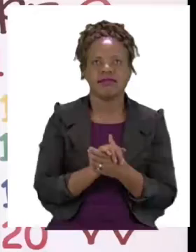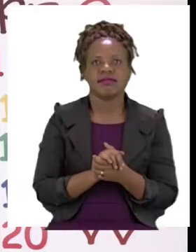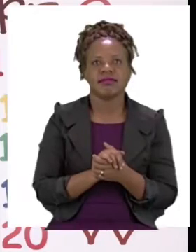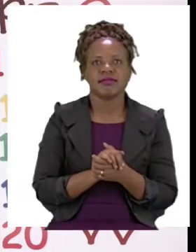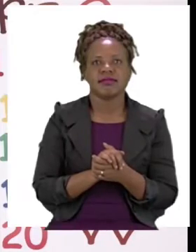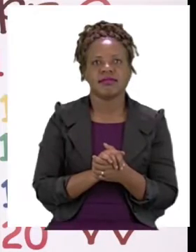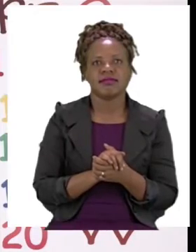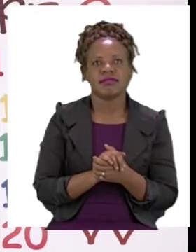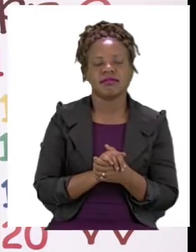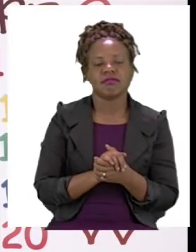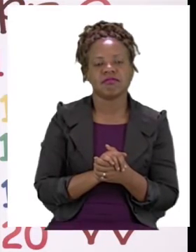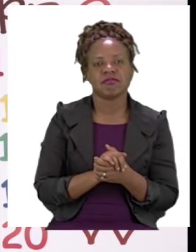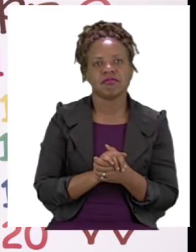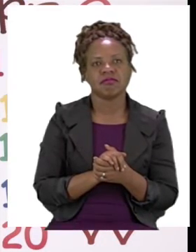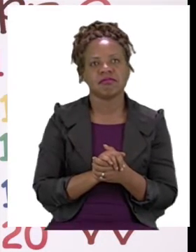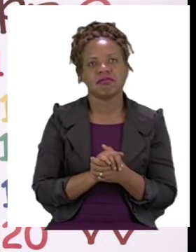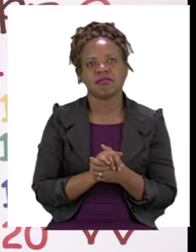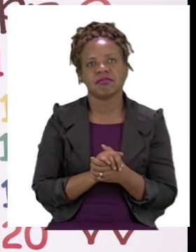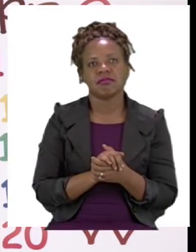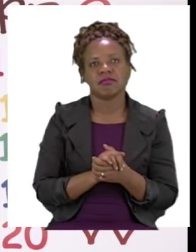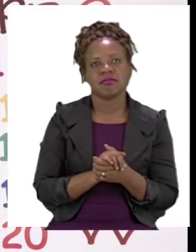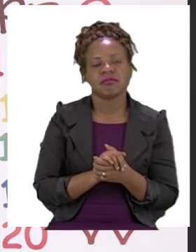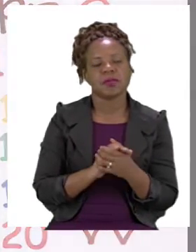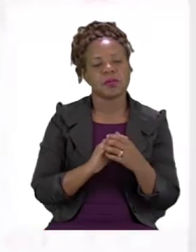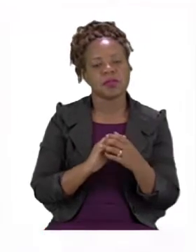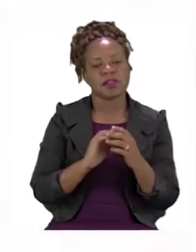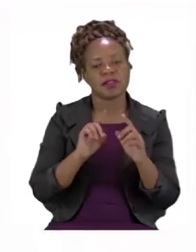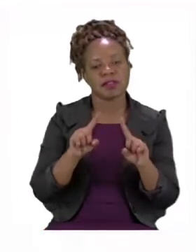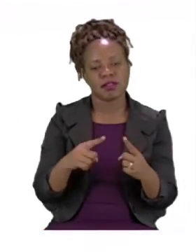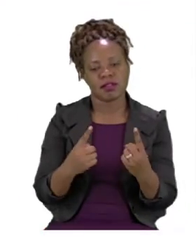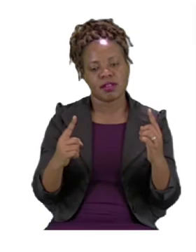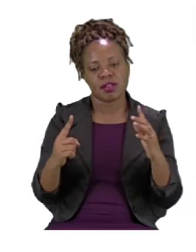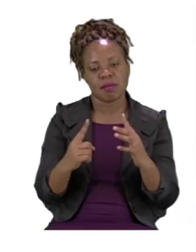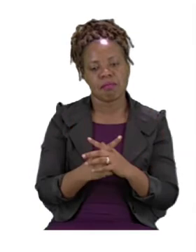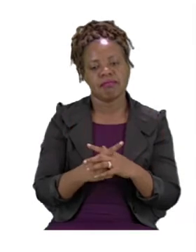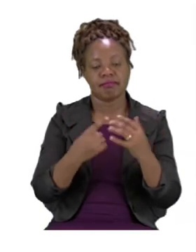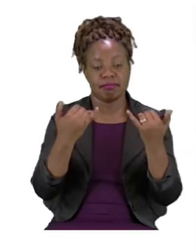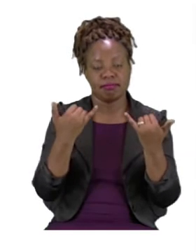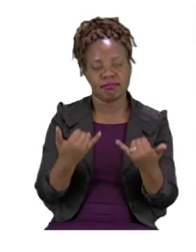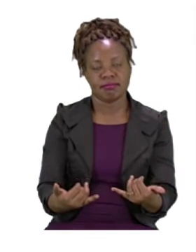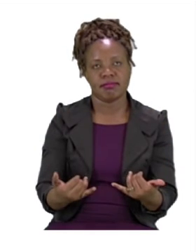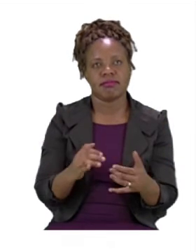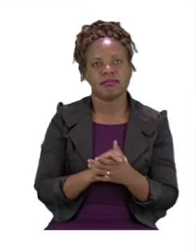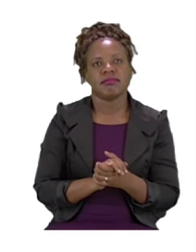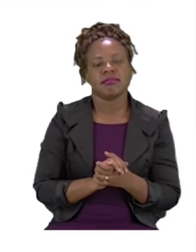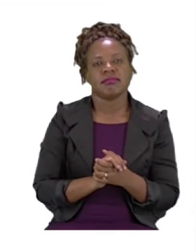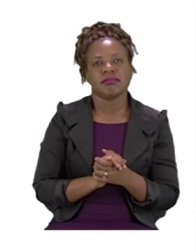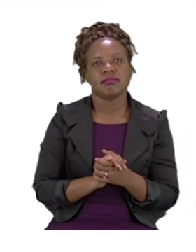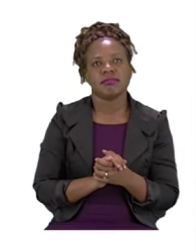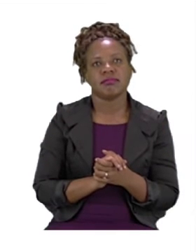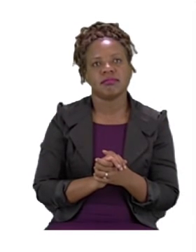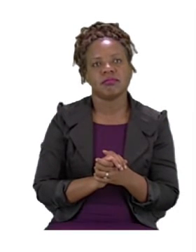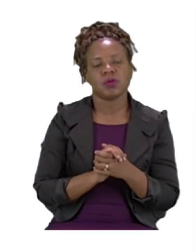doing present simple tense. Now, present simple tense is when we use words,